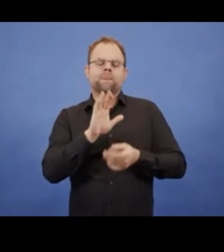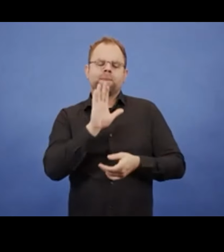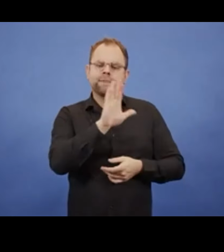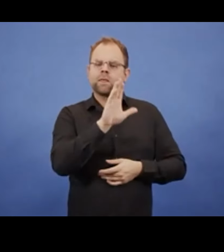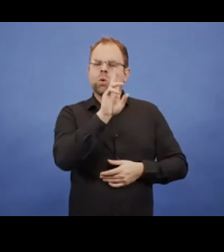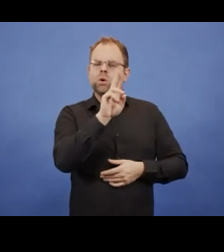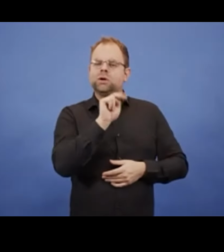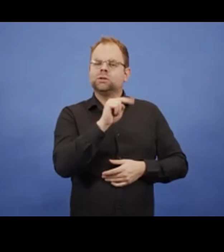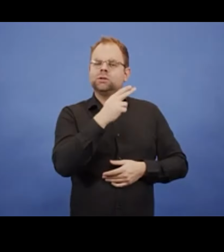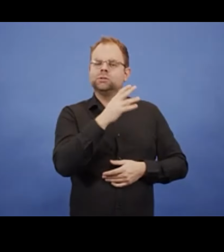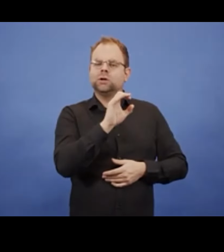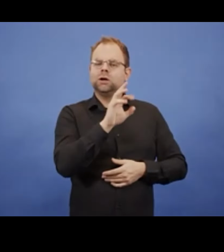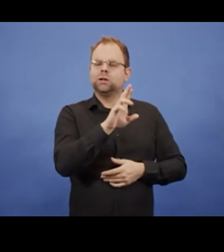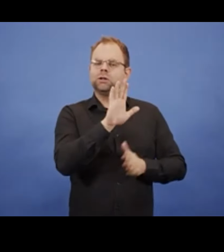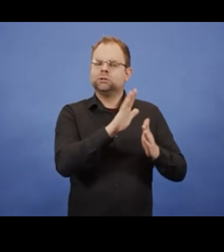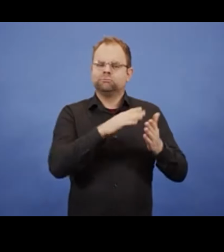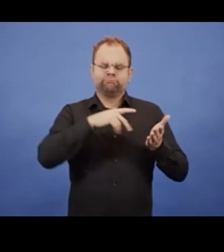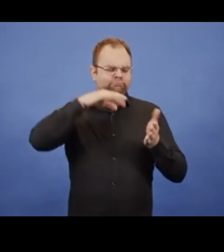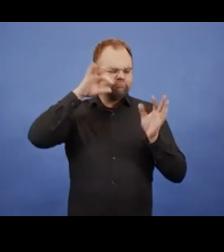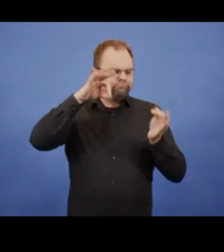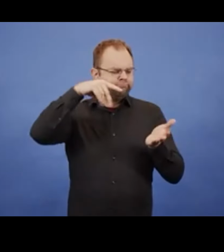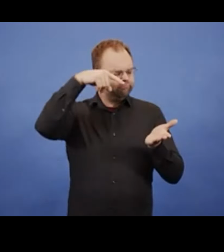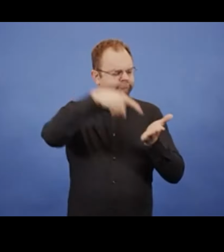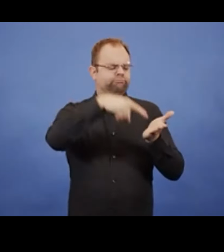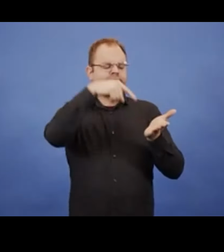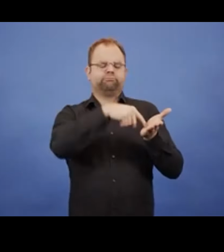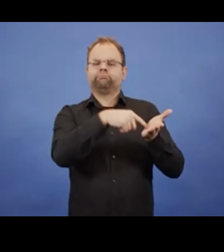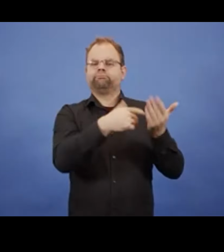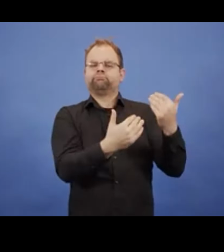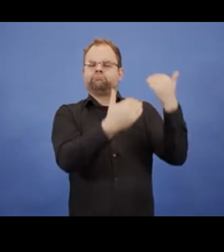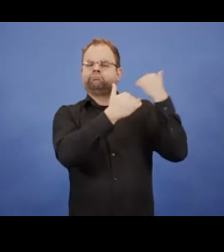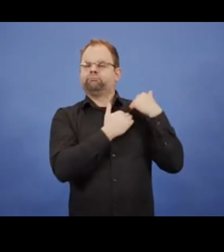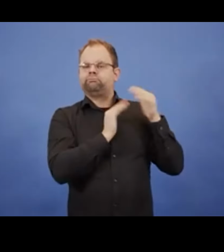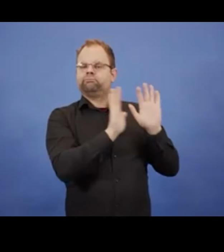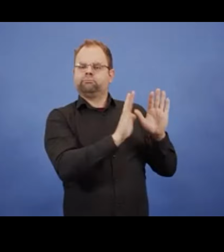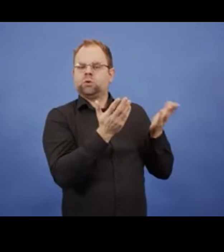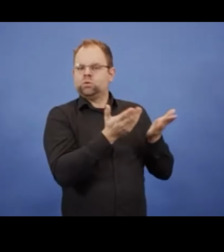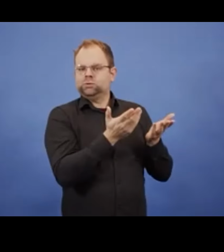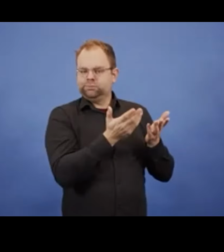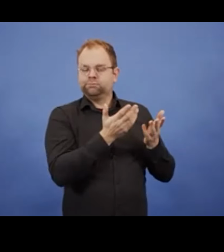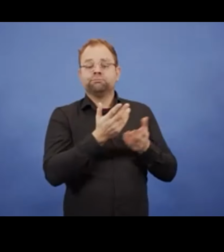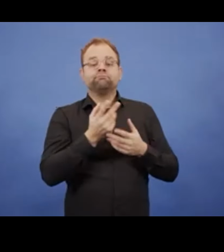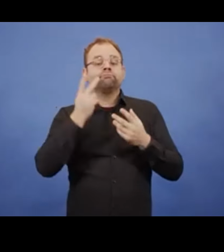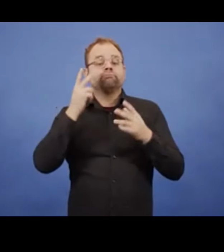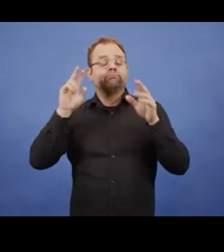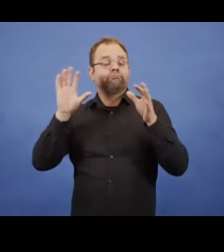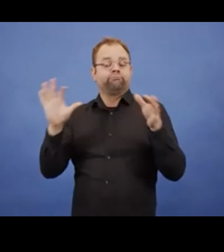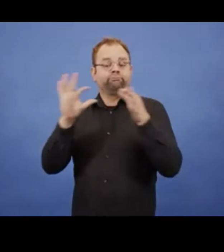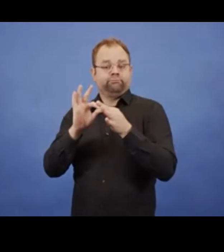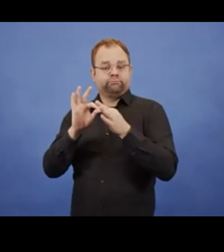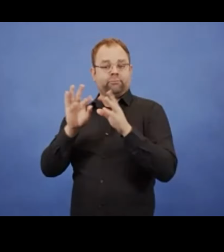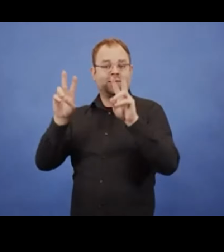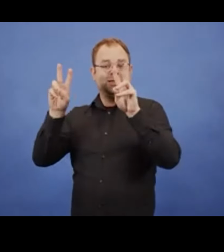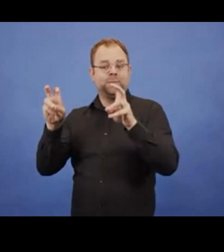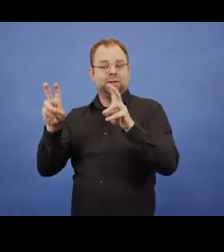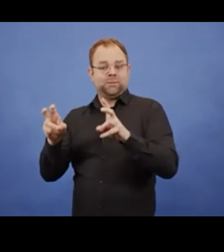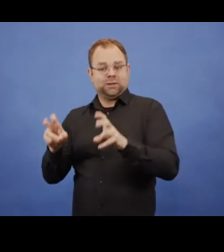persons with disabilities. So how the core mandate interacts with persons with disabilities or